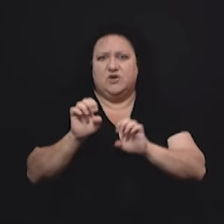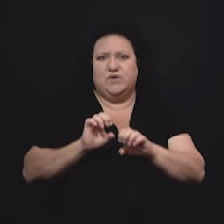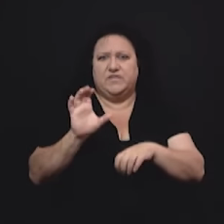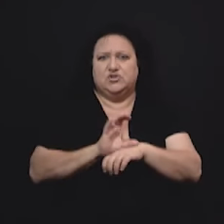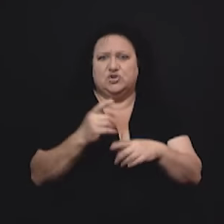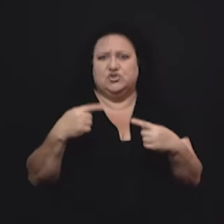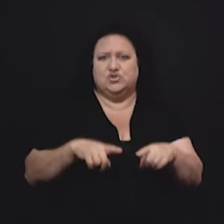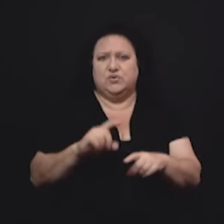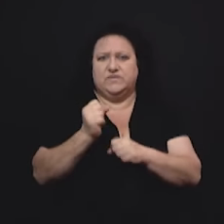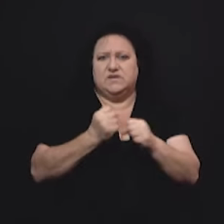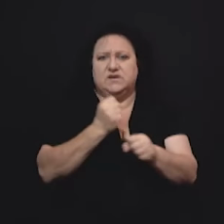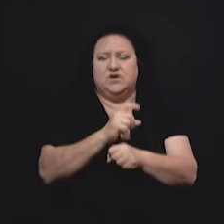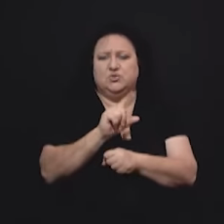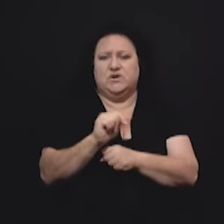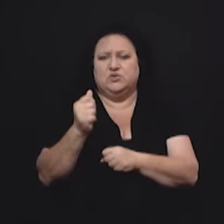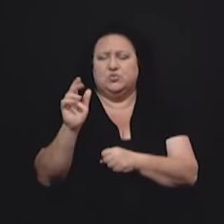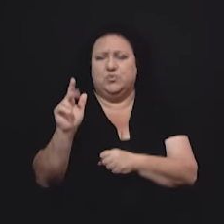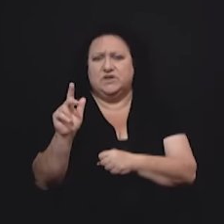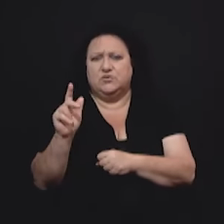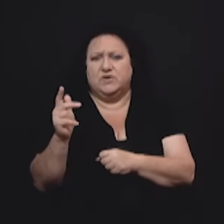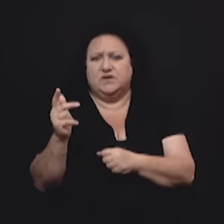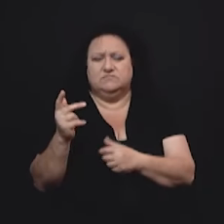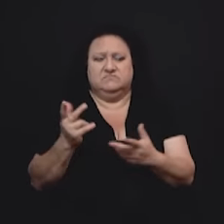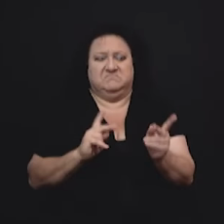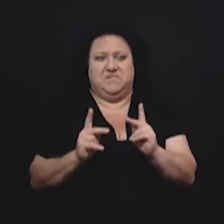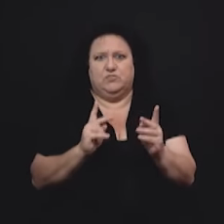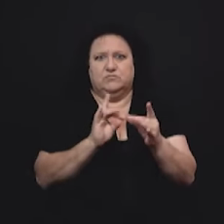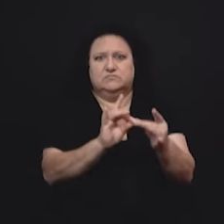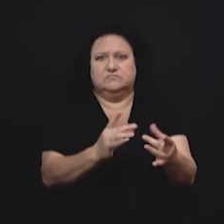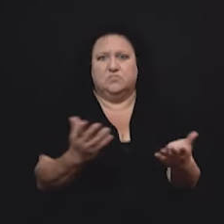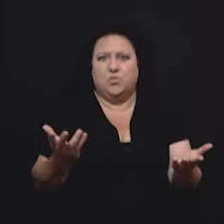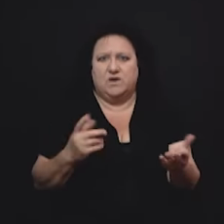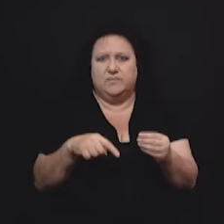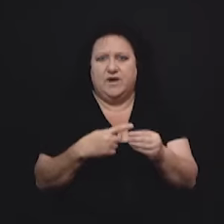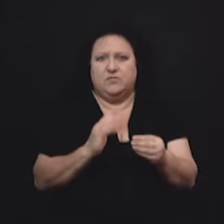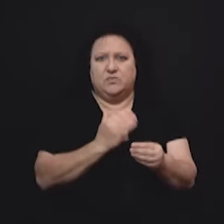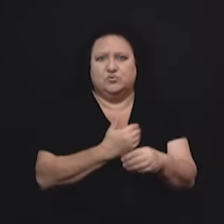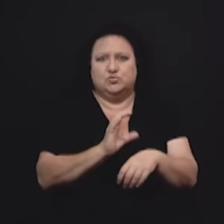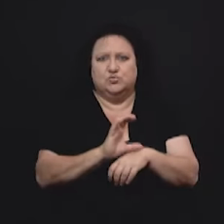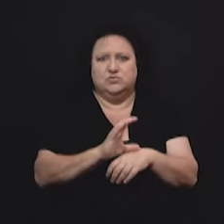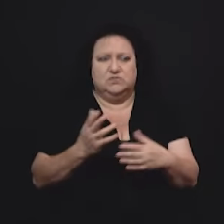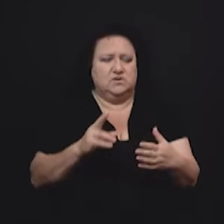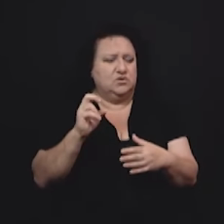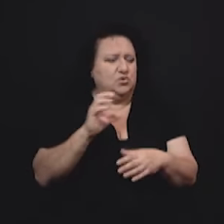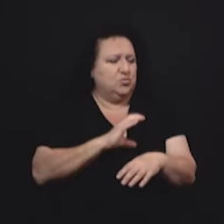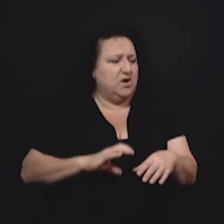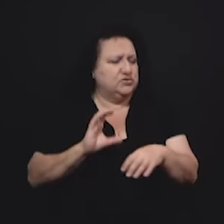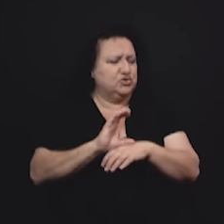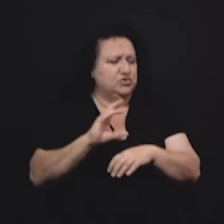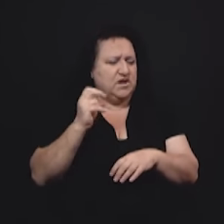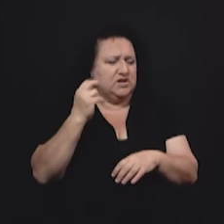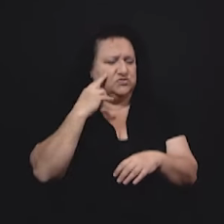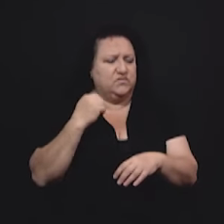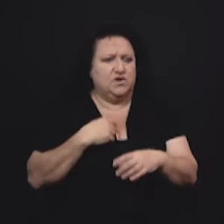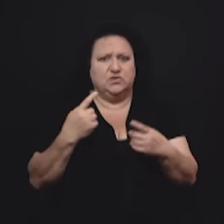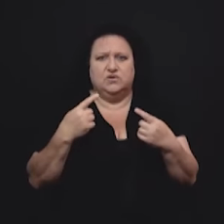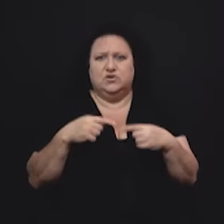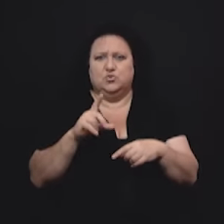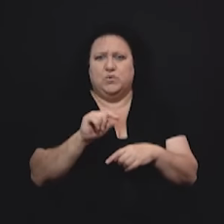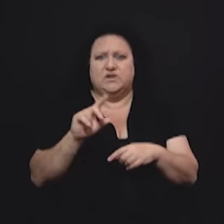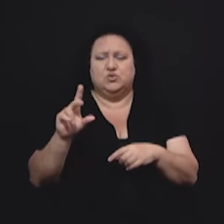2023? What will be said about Christ Church Nashville looking back in 2023? What will be said about us? Will we be